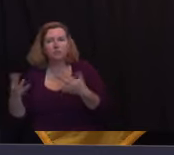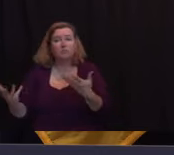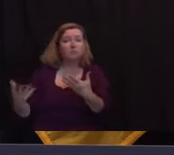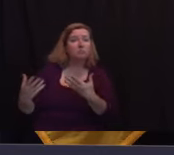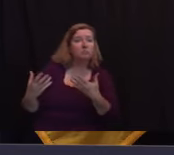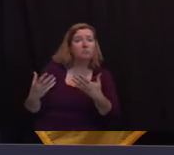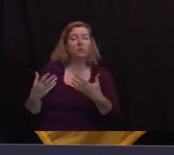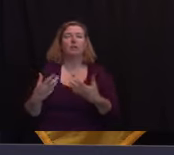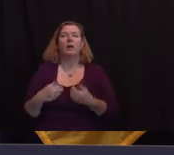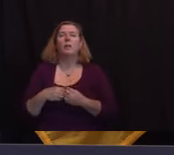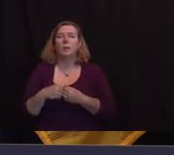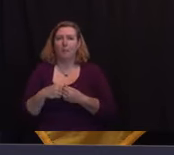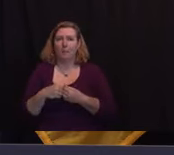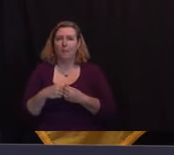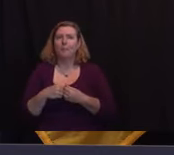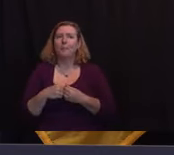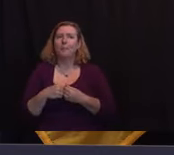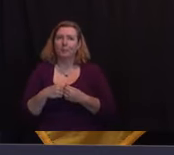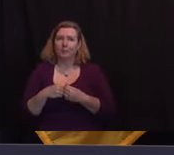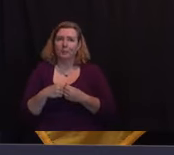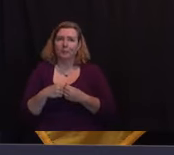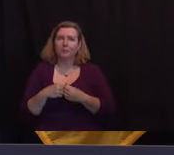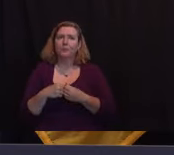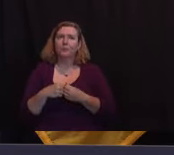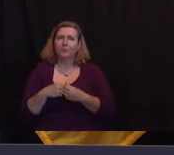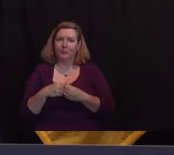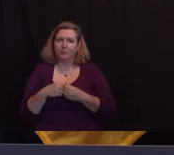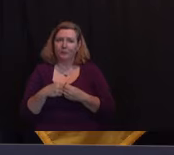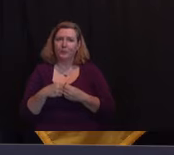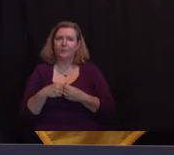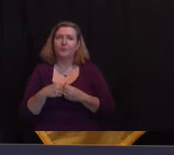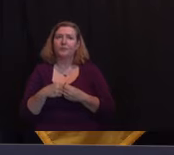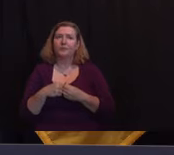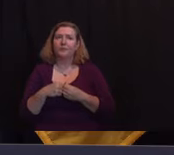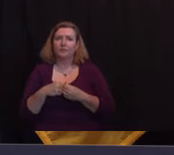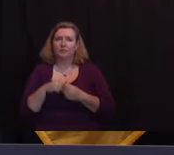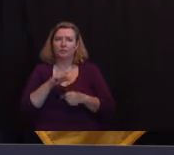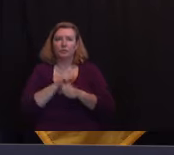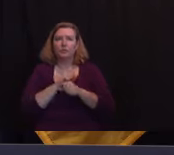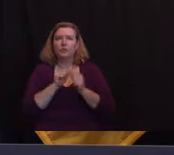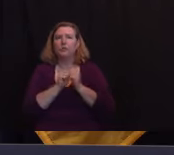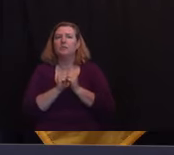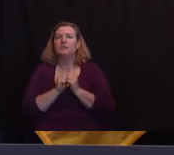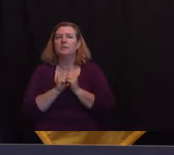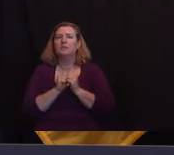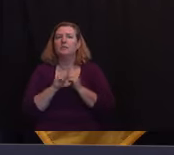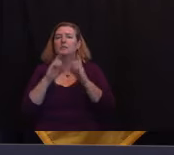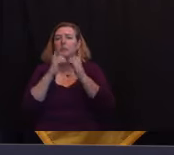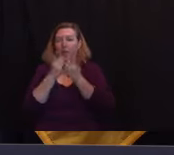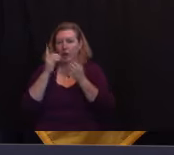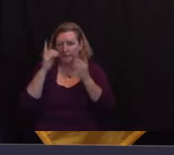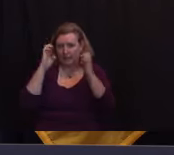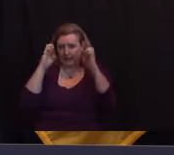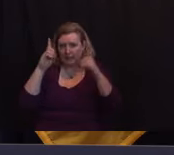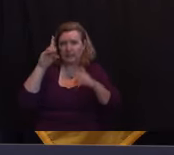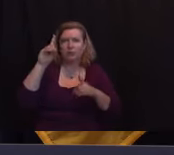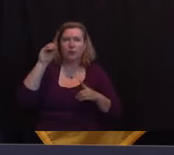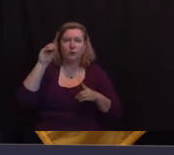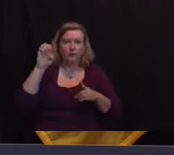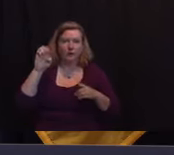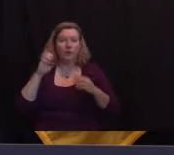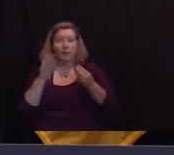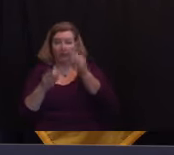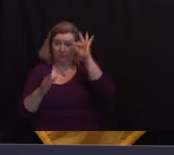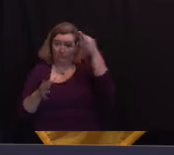and in some cases the student themselves. Working with the Department of Education, we will be allocating federal funds made available through the American